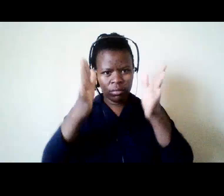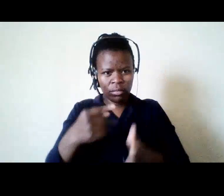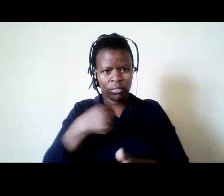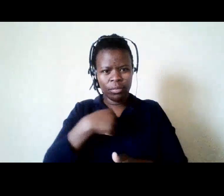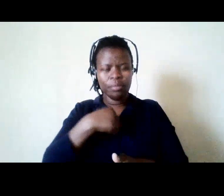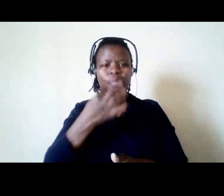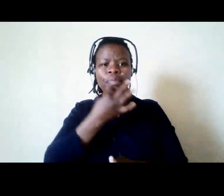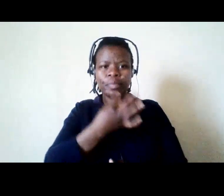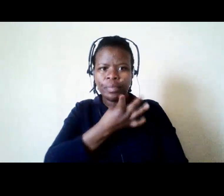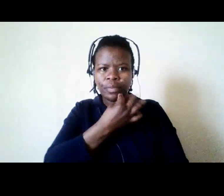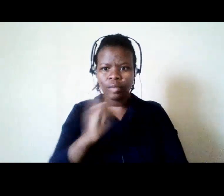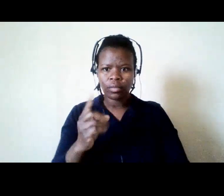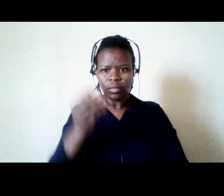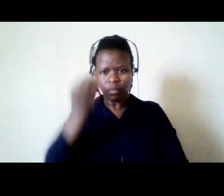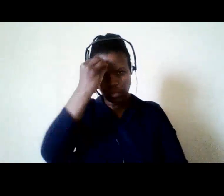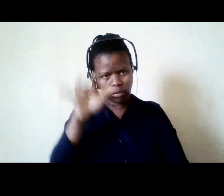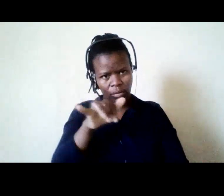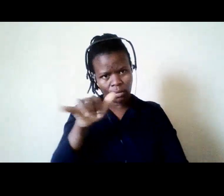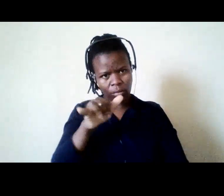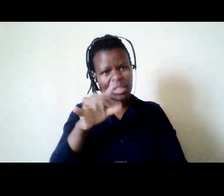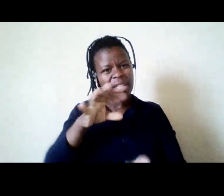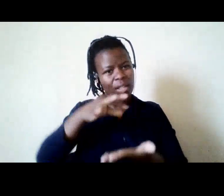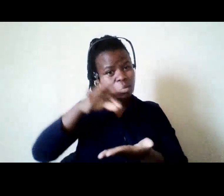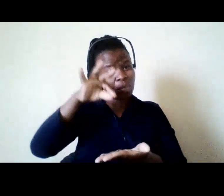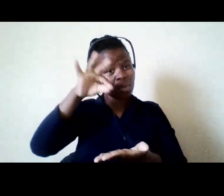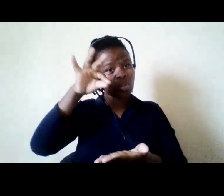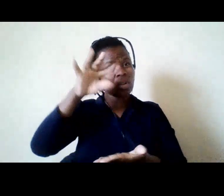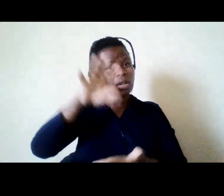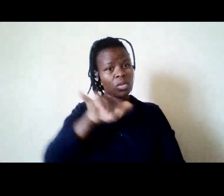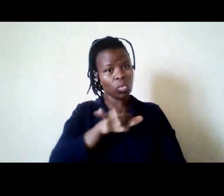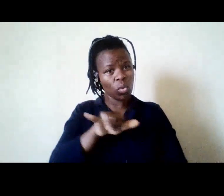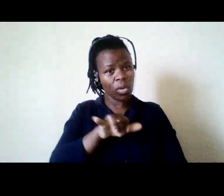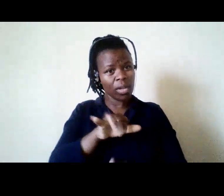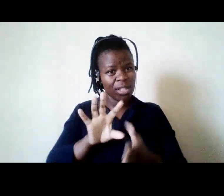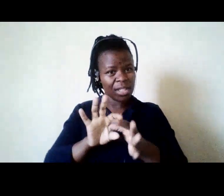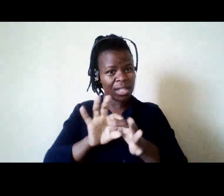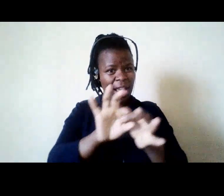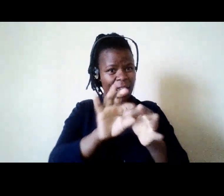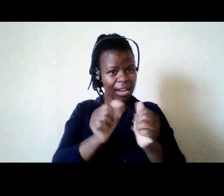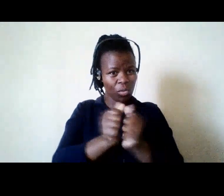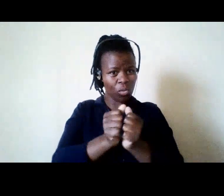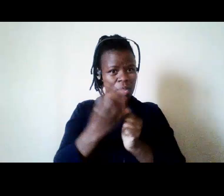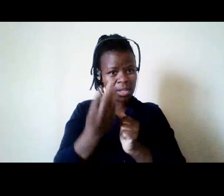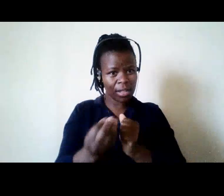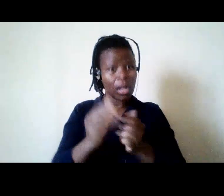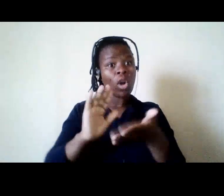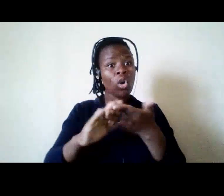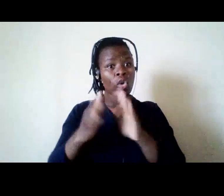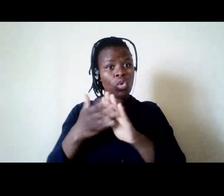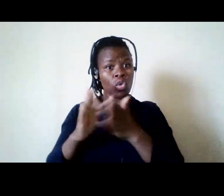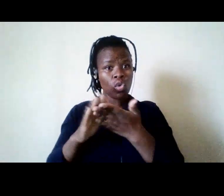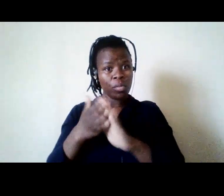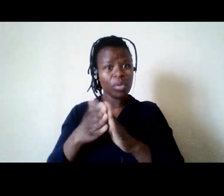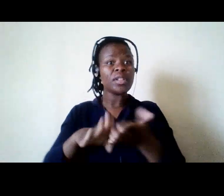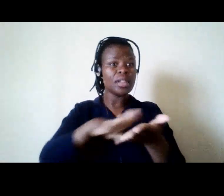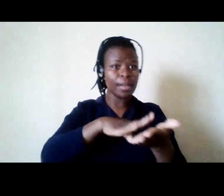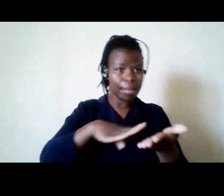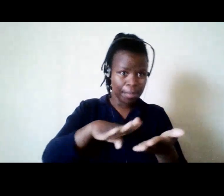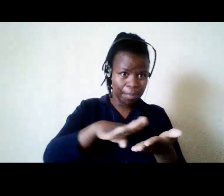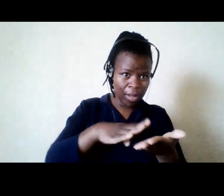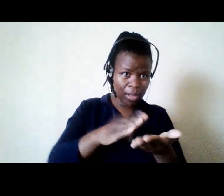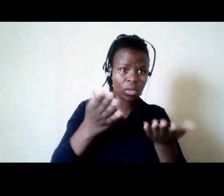um, just the spirituality that is aligned with the child, just the community-based aspect when it comes